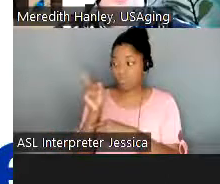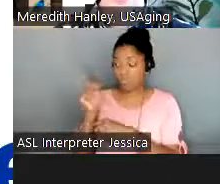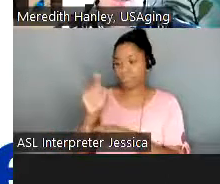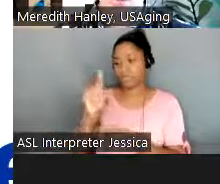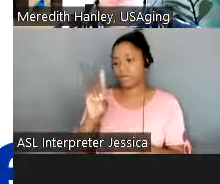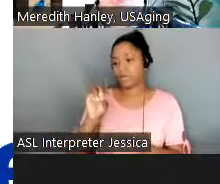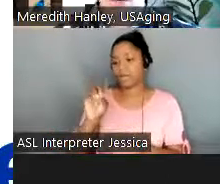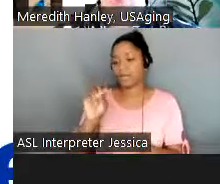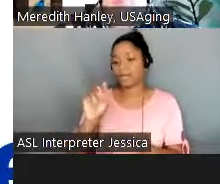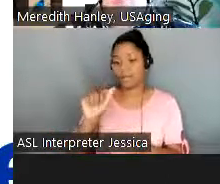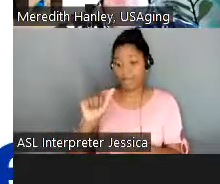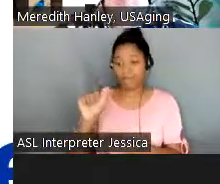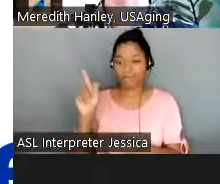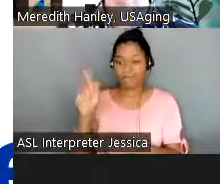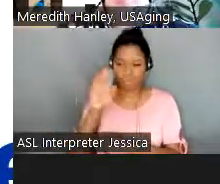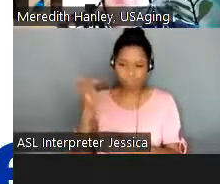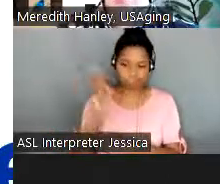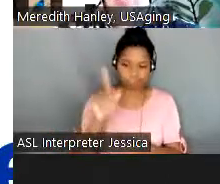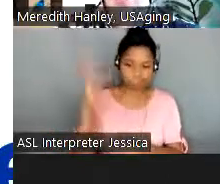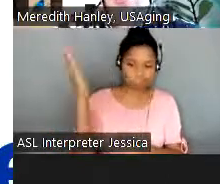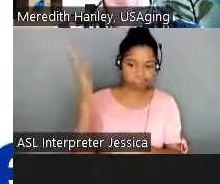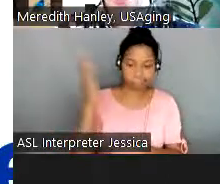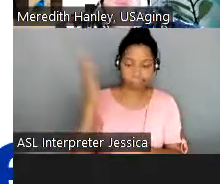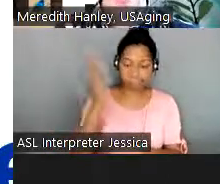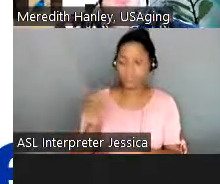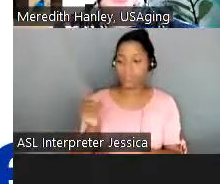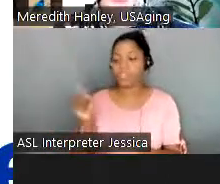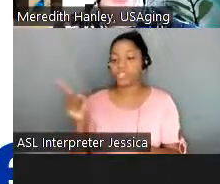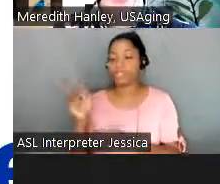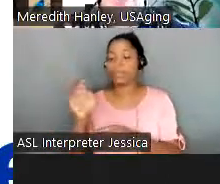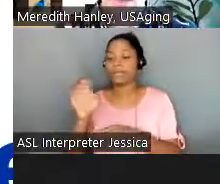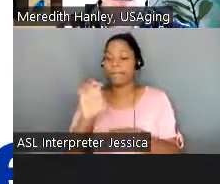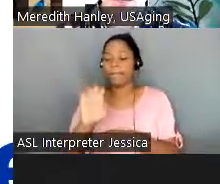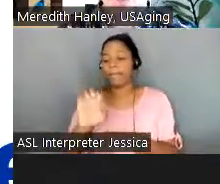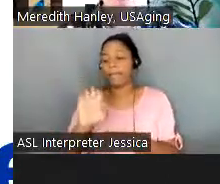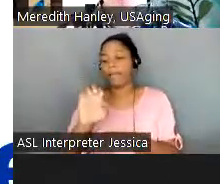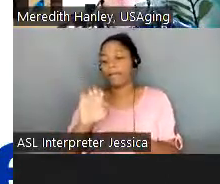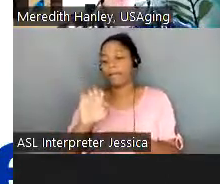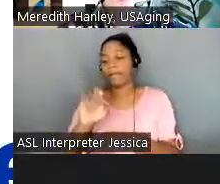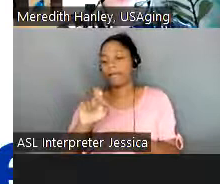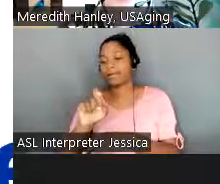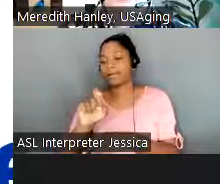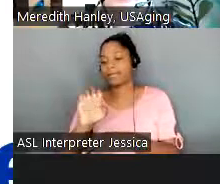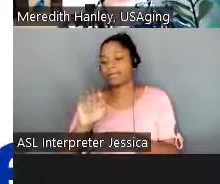as the Executive Director of Generations United since 1997.